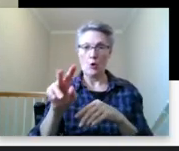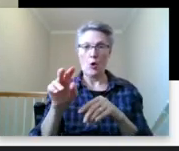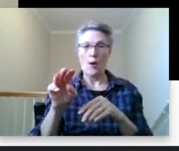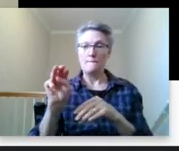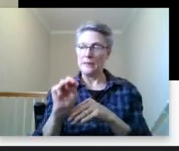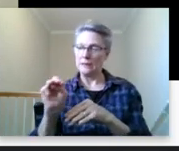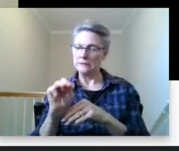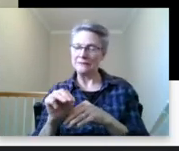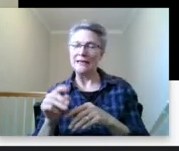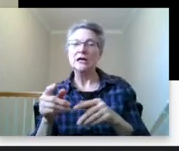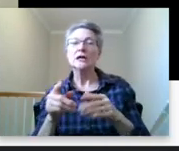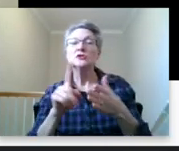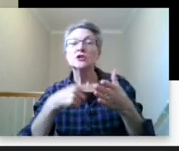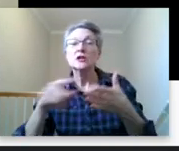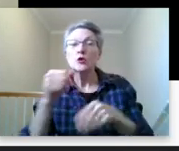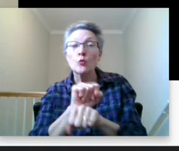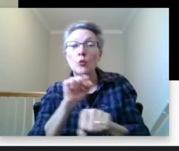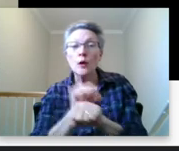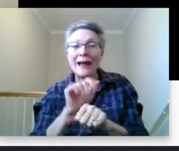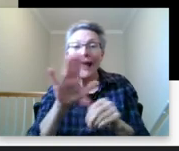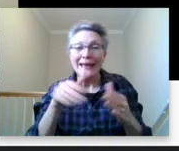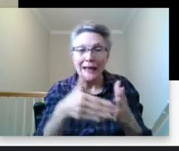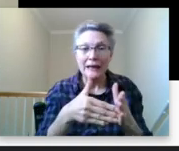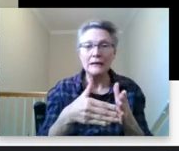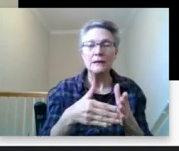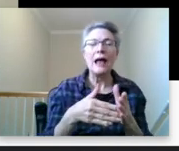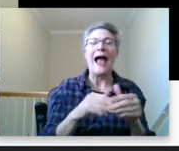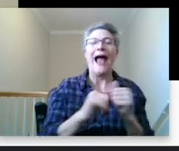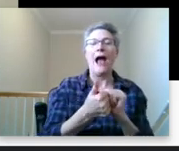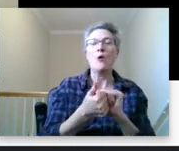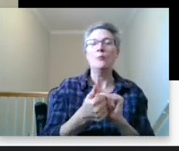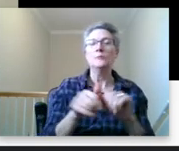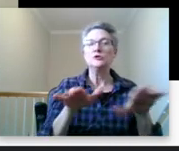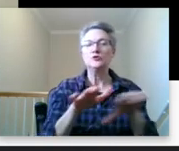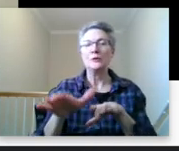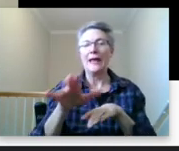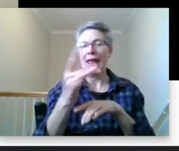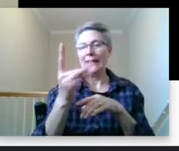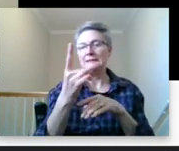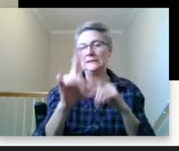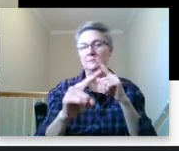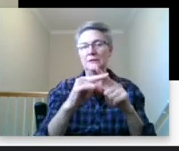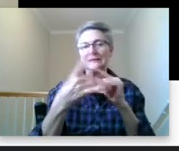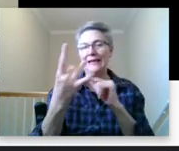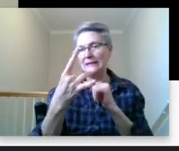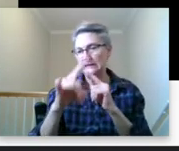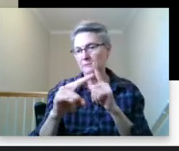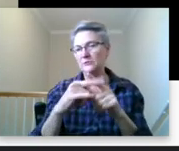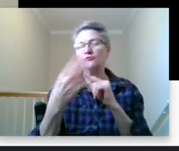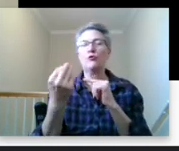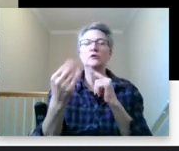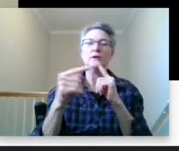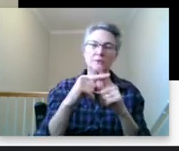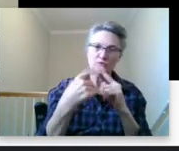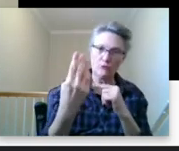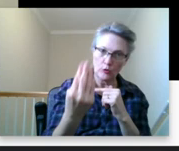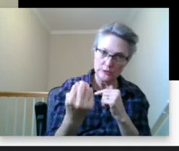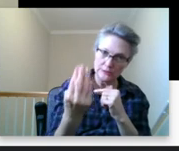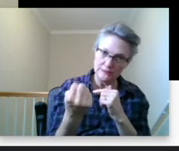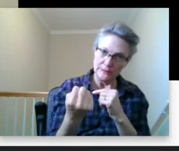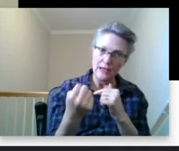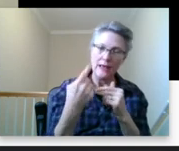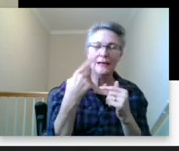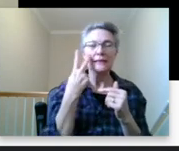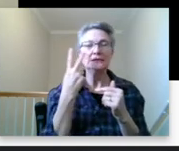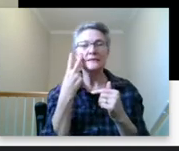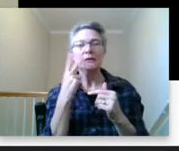double check your work? Well, you could double check by doing 18 plus 18 plus 14 plus 14 and seeing